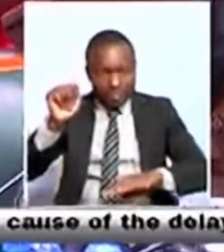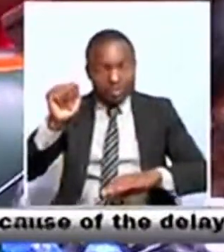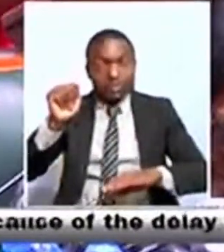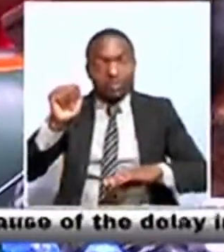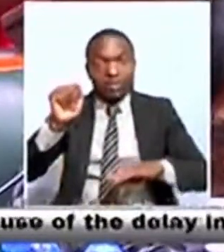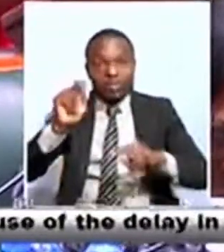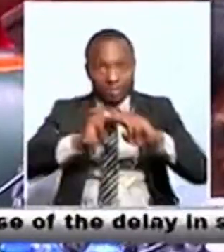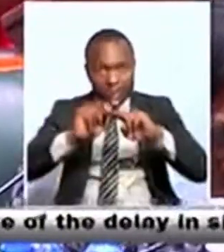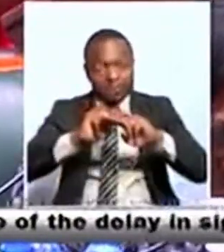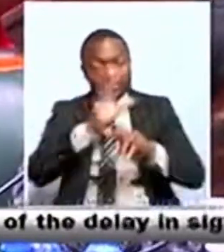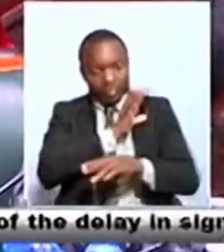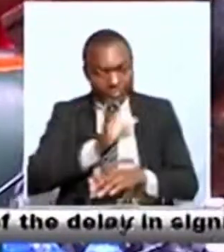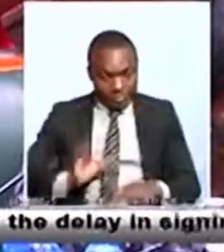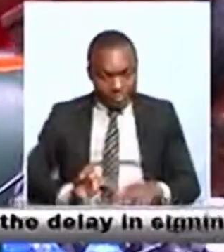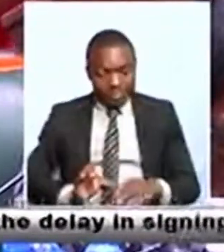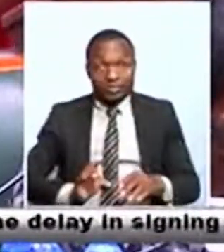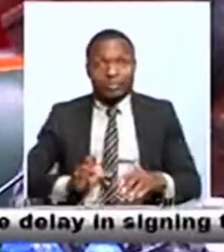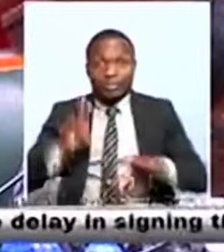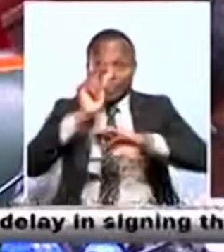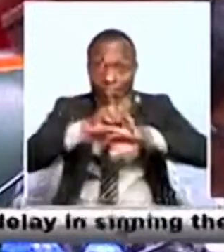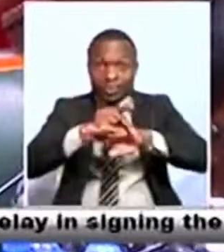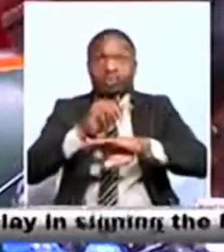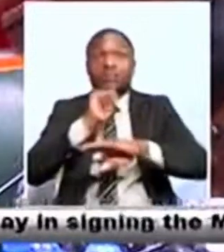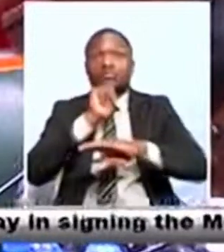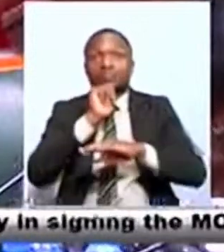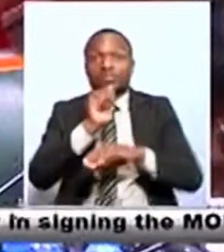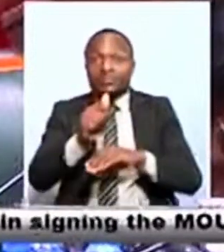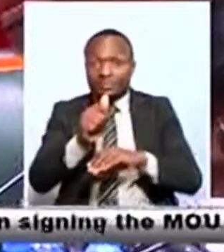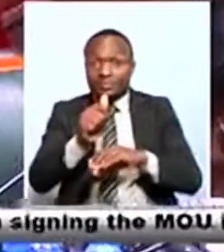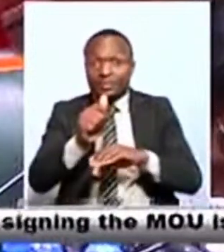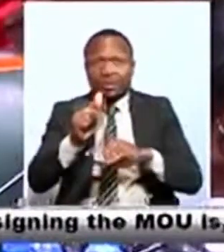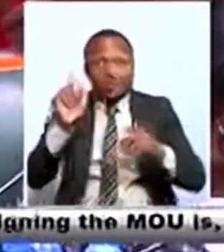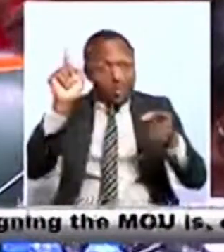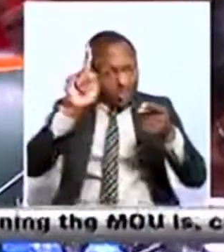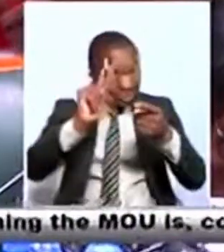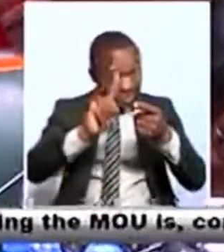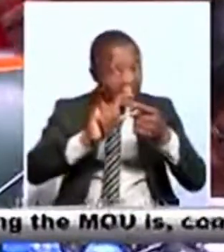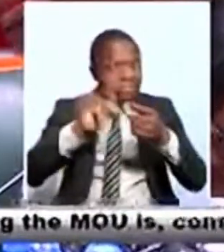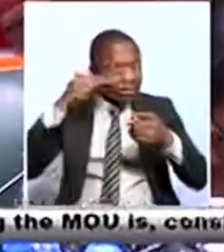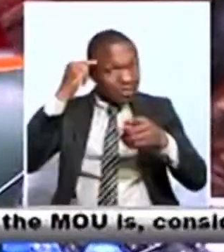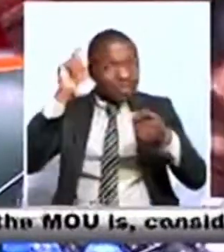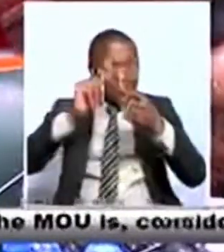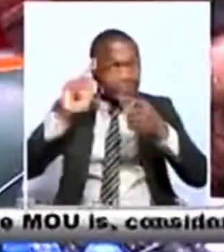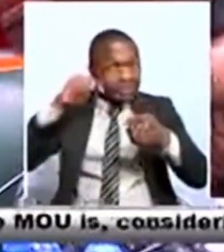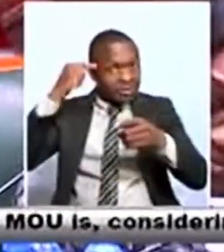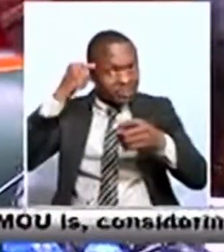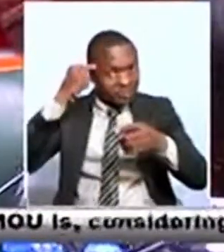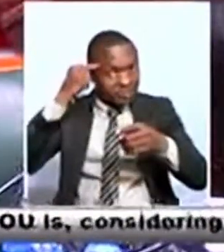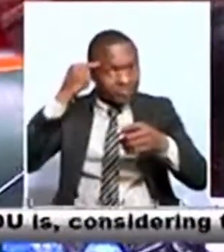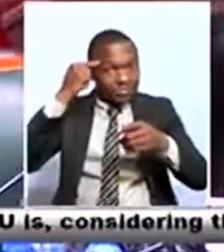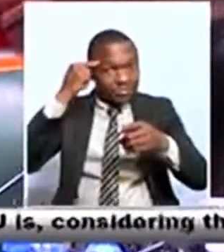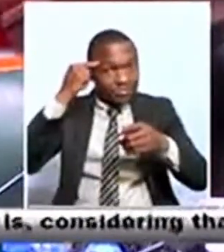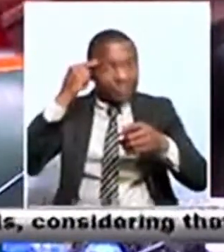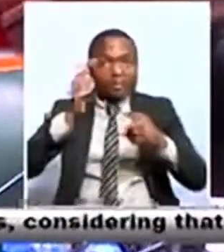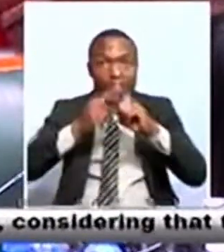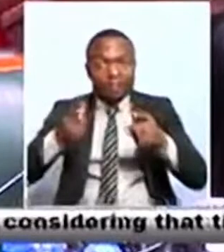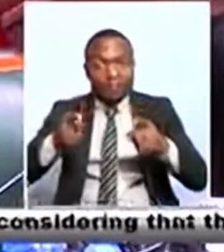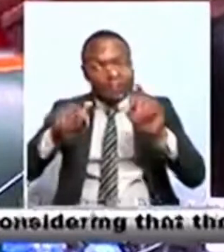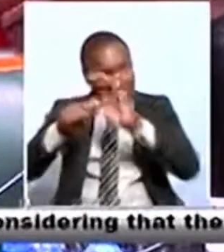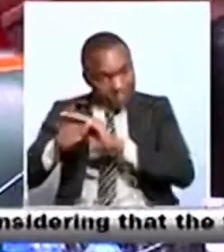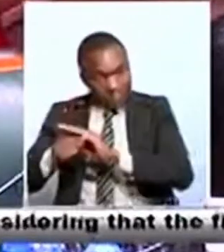Limited. Since the project is not a government-to-government project, but a private sector-driven